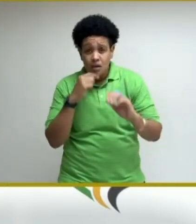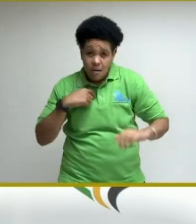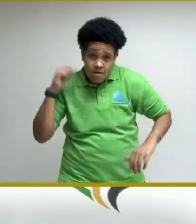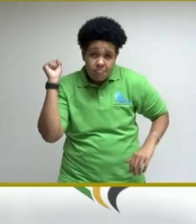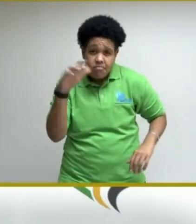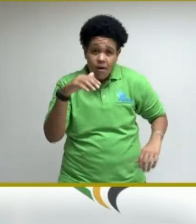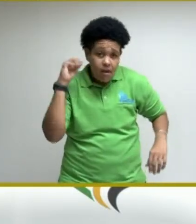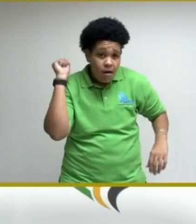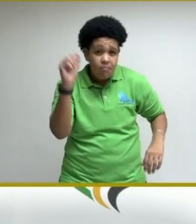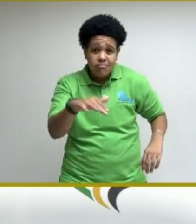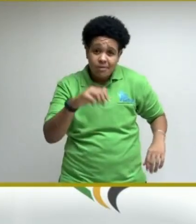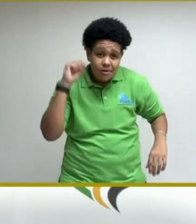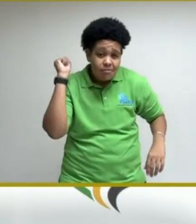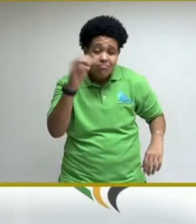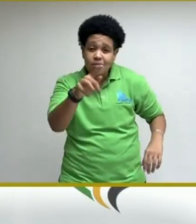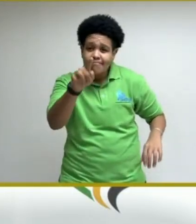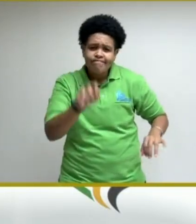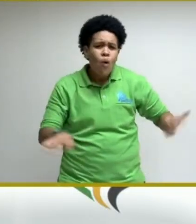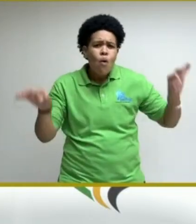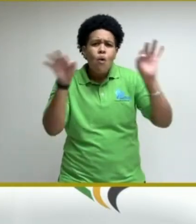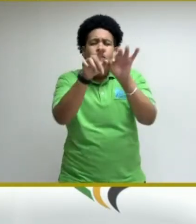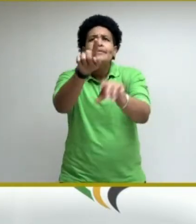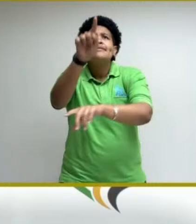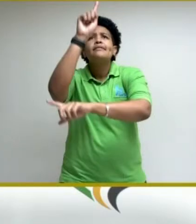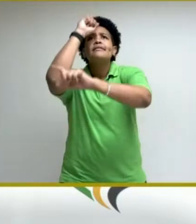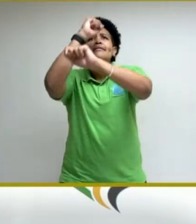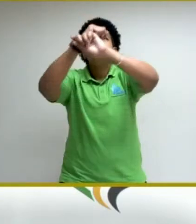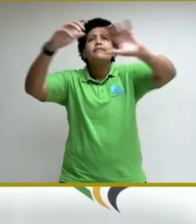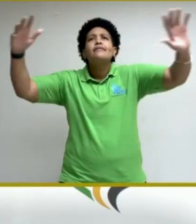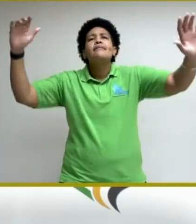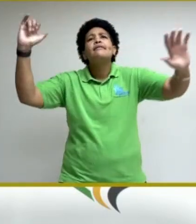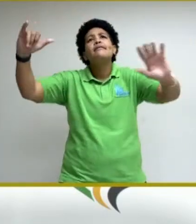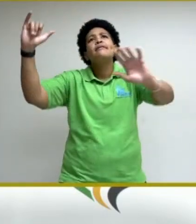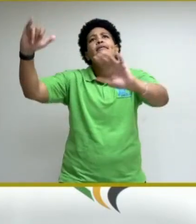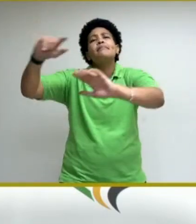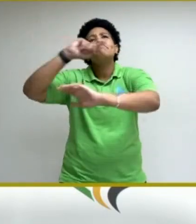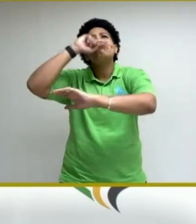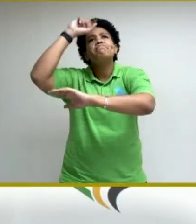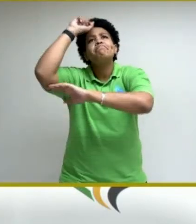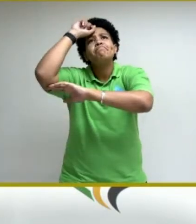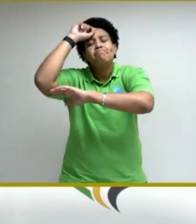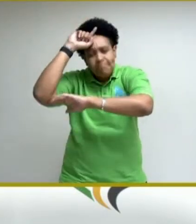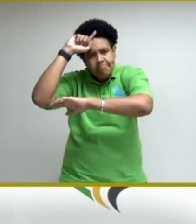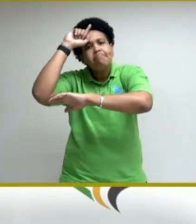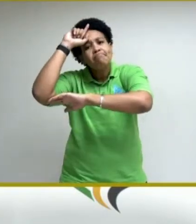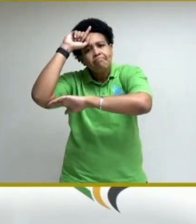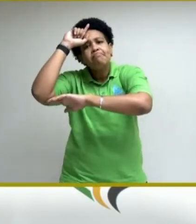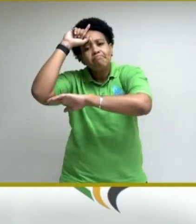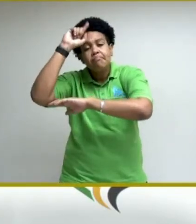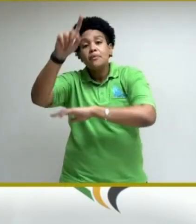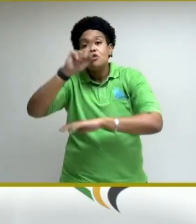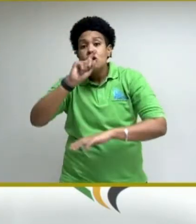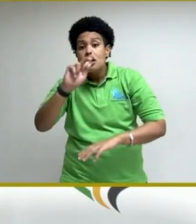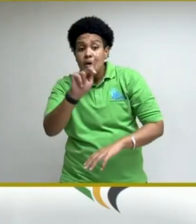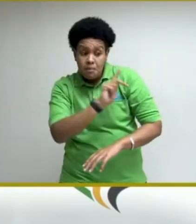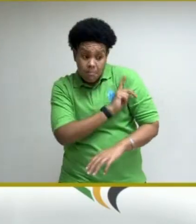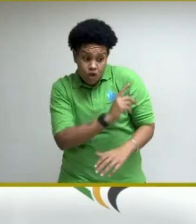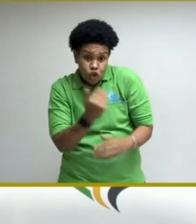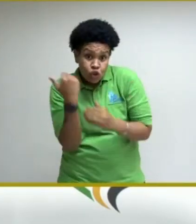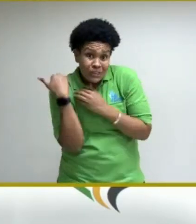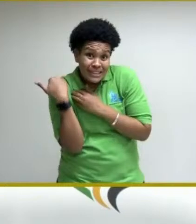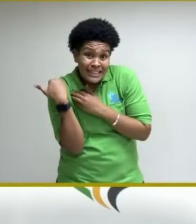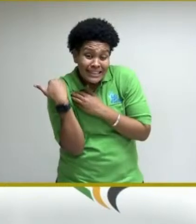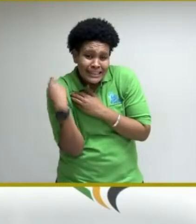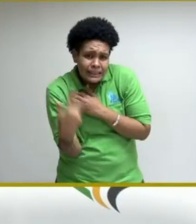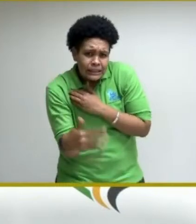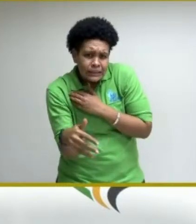very important so persons understand, and that personal responsibility becomes absolutely critical